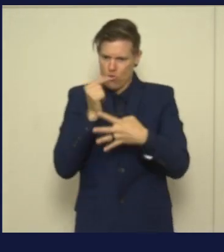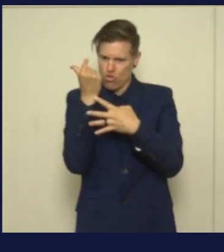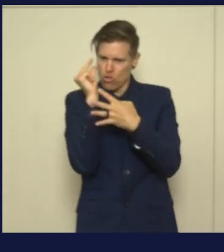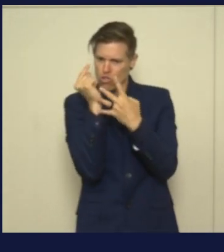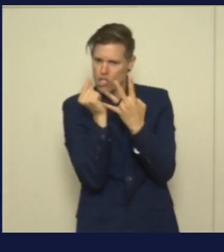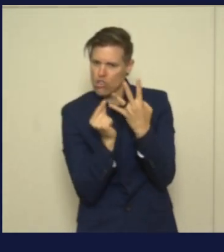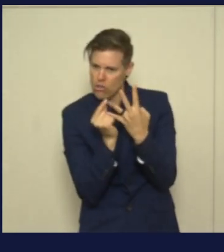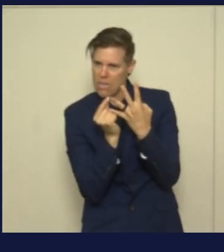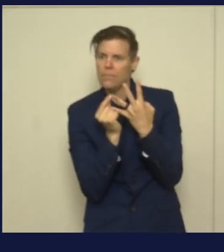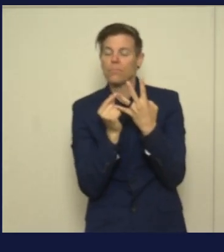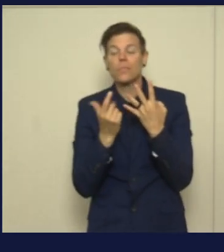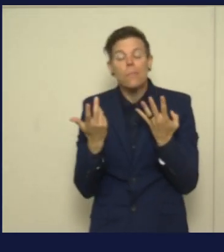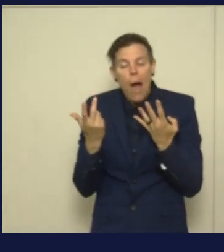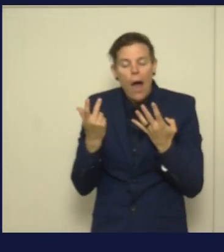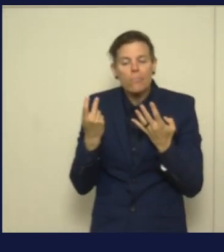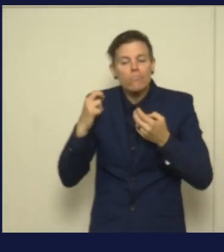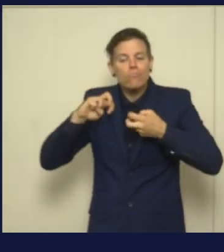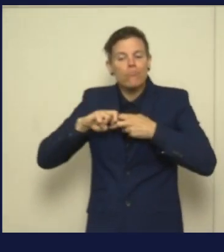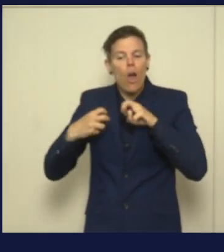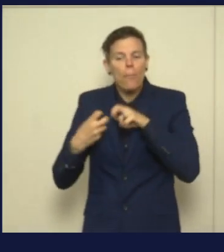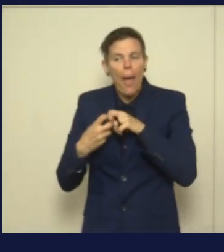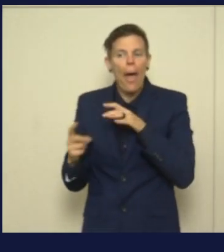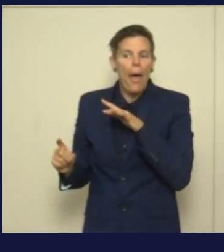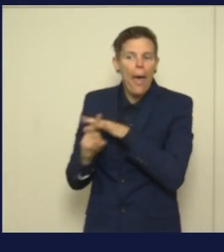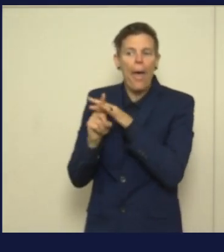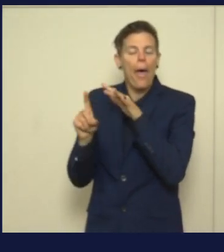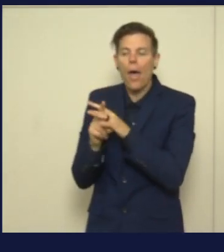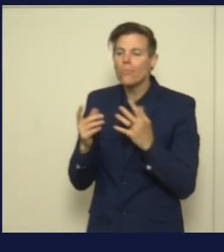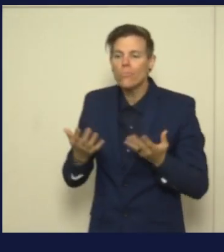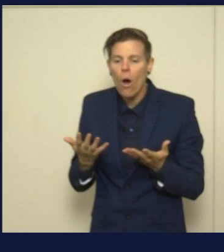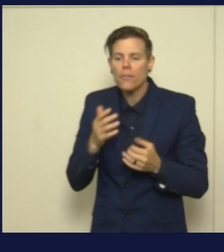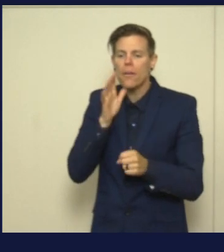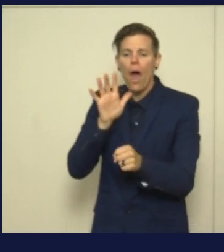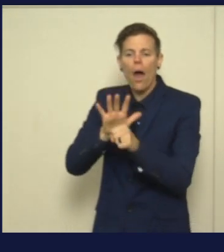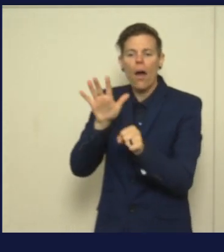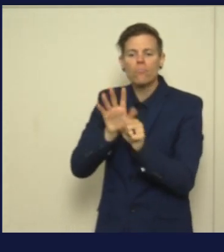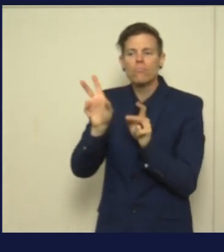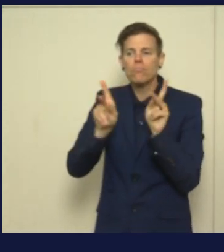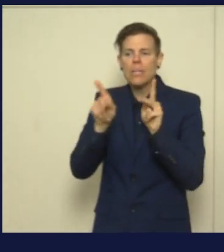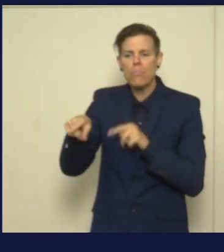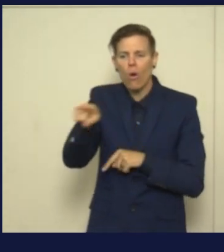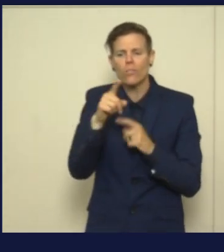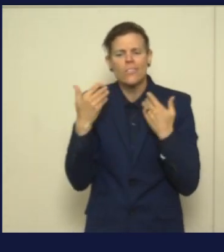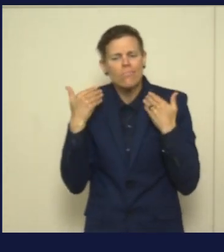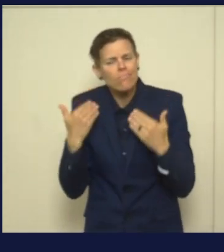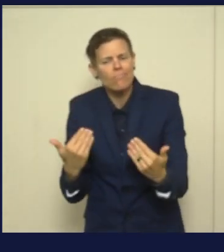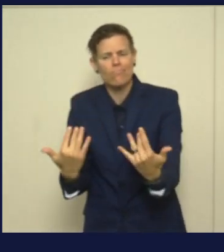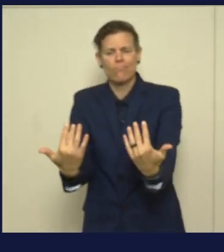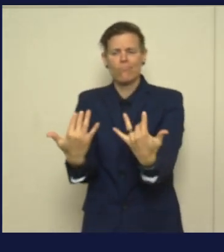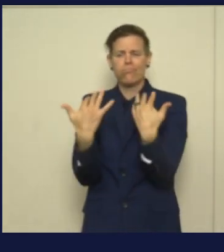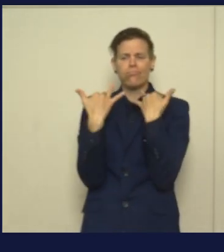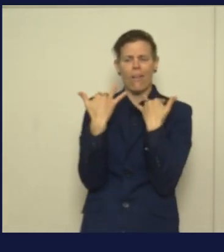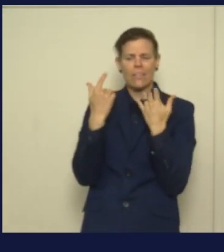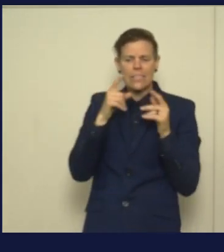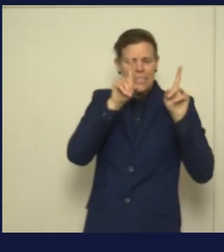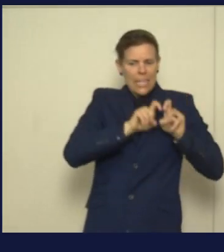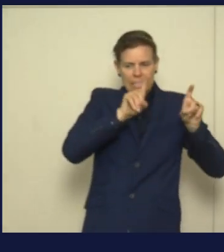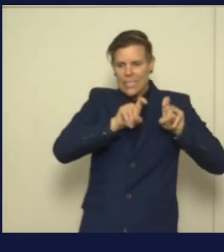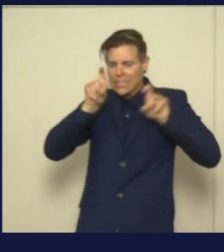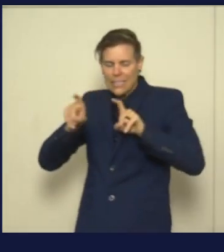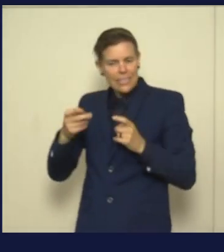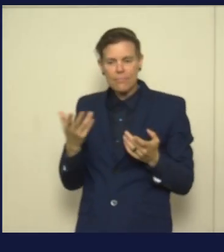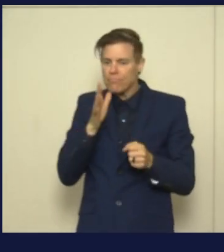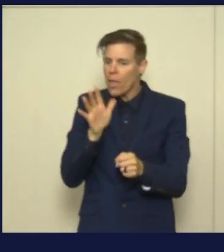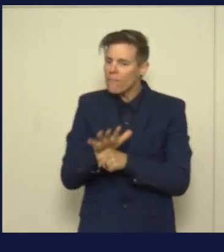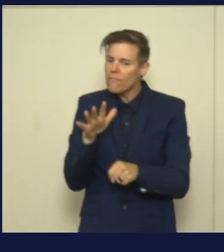are seeing not enough New Mexicans come to get tested. And I want to maybe be helpful in this